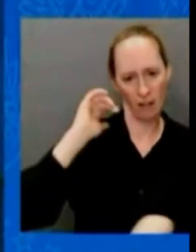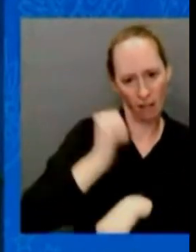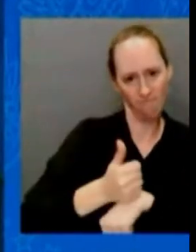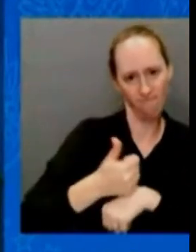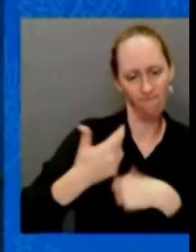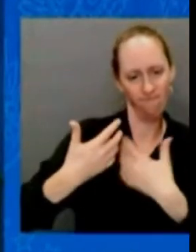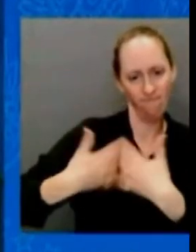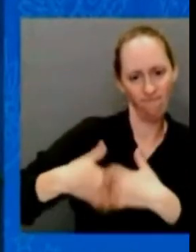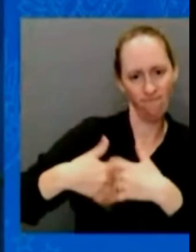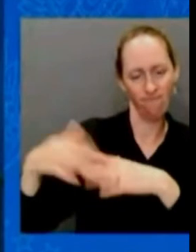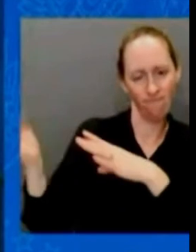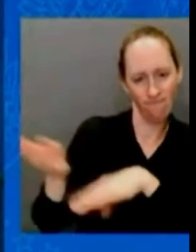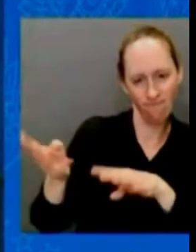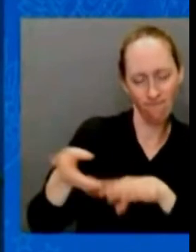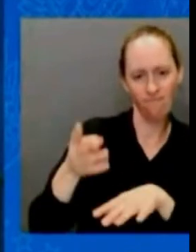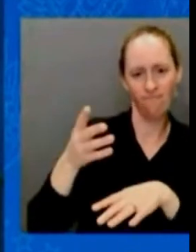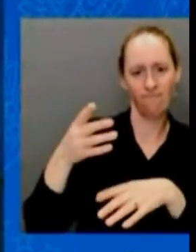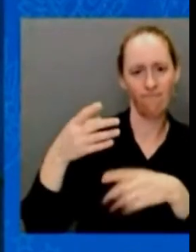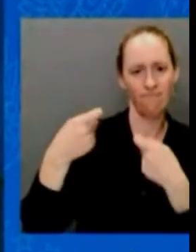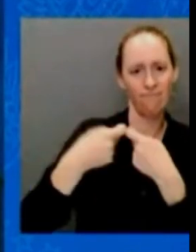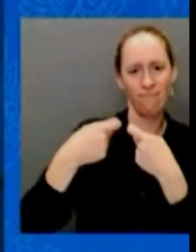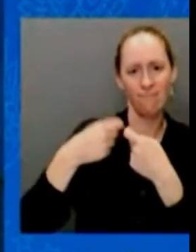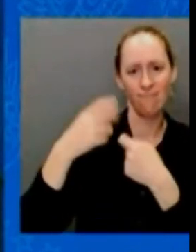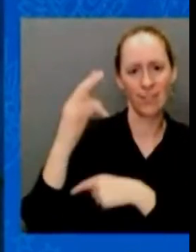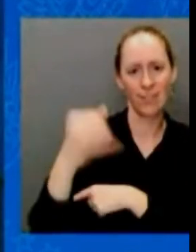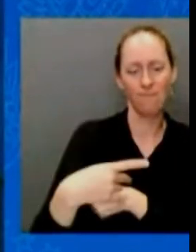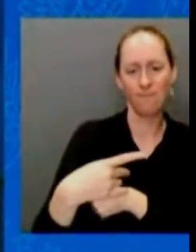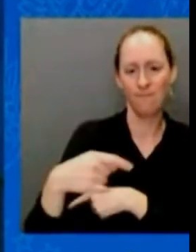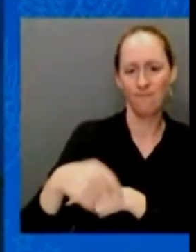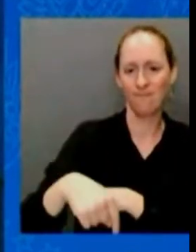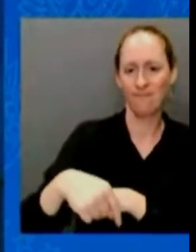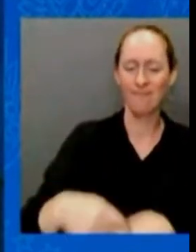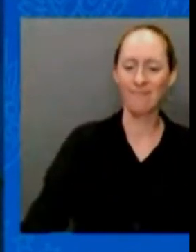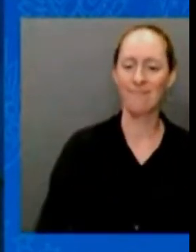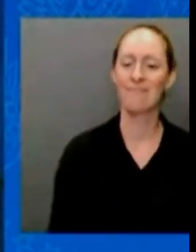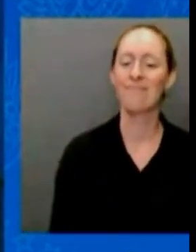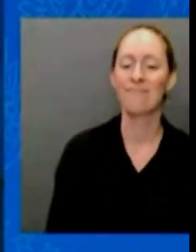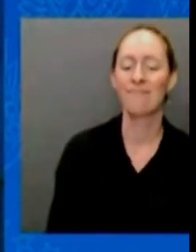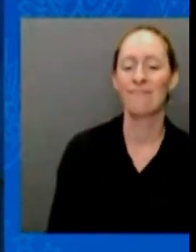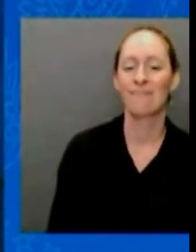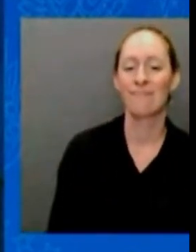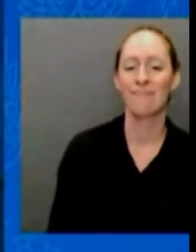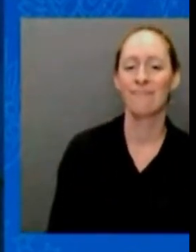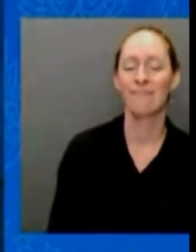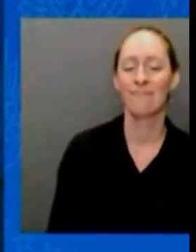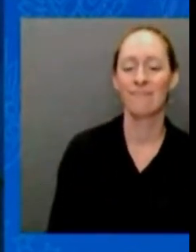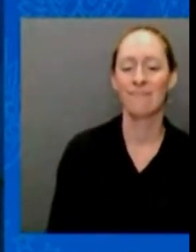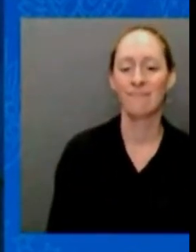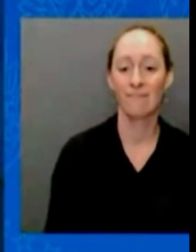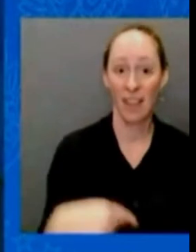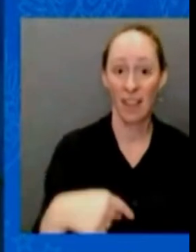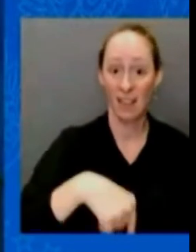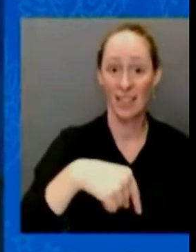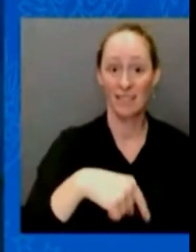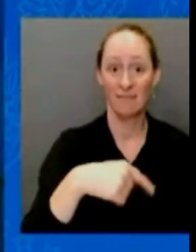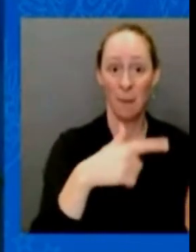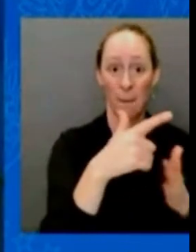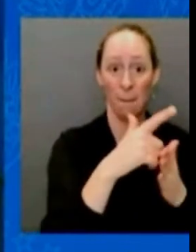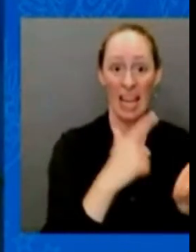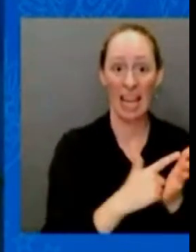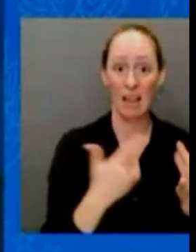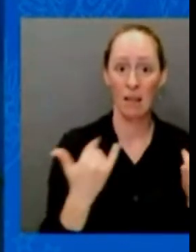we are achieving because of it is reviving the belief that America can be a manufacturing leader.